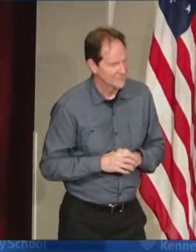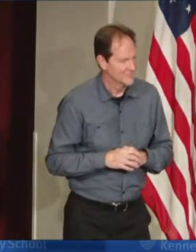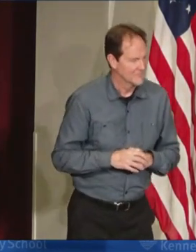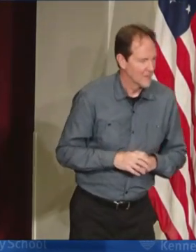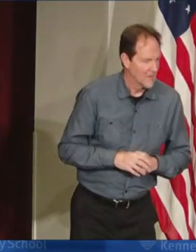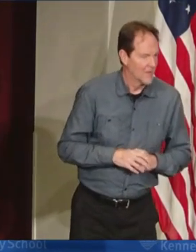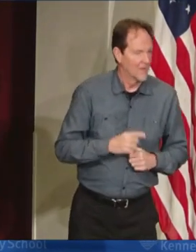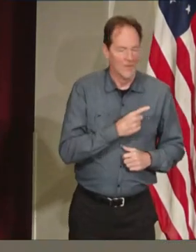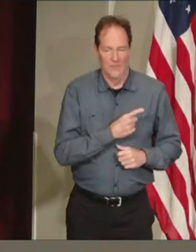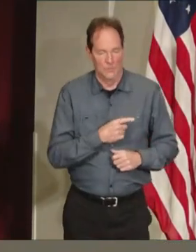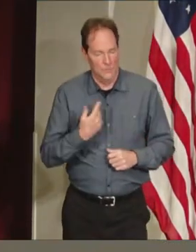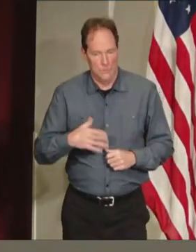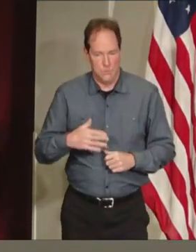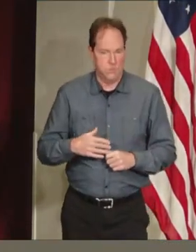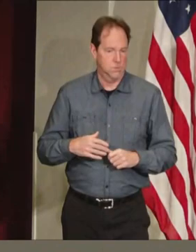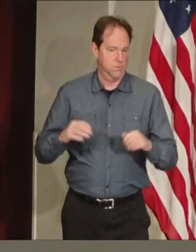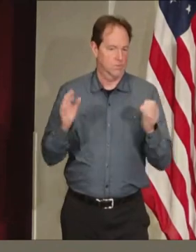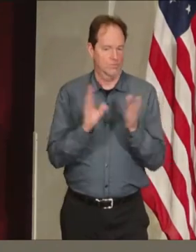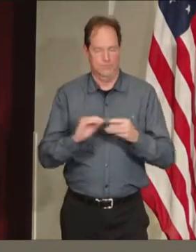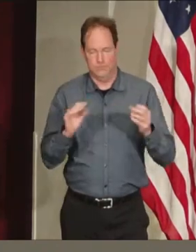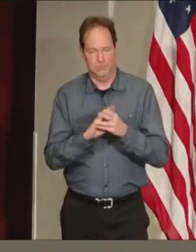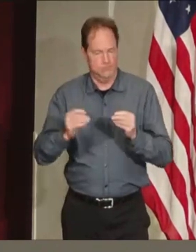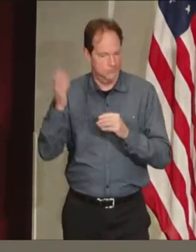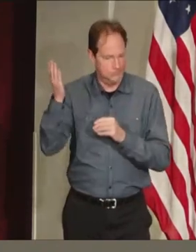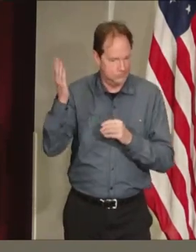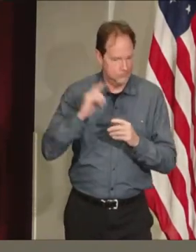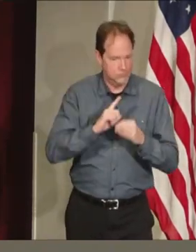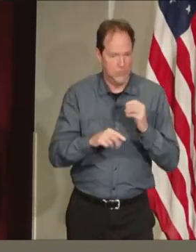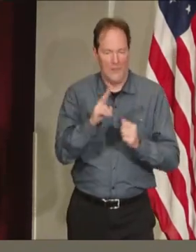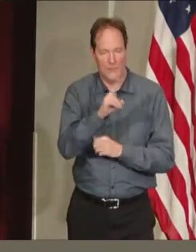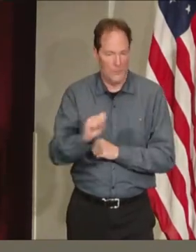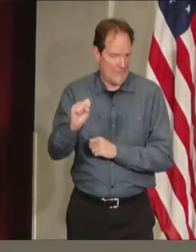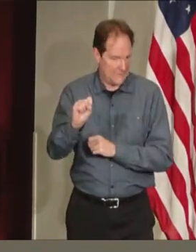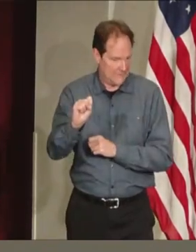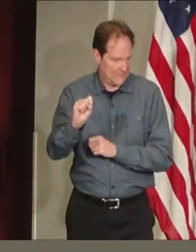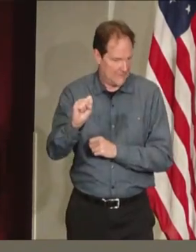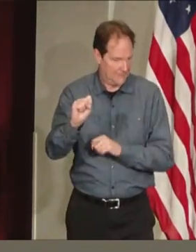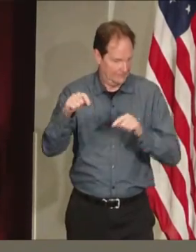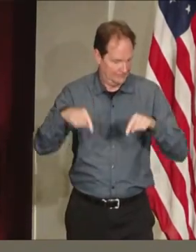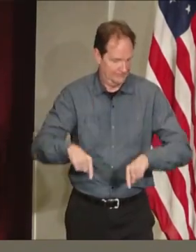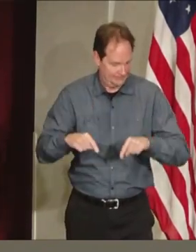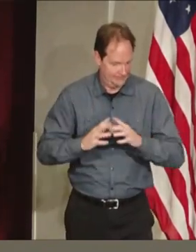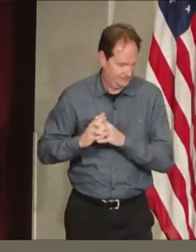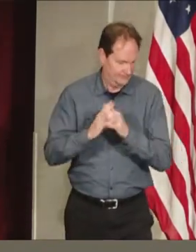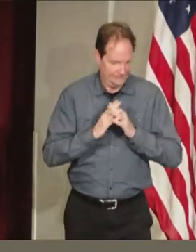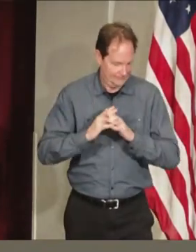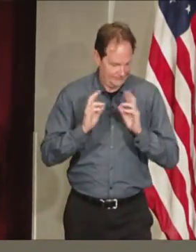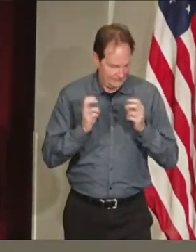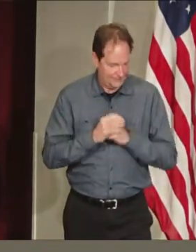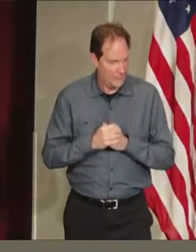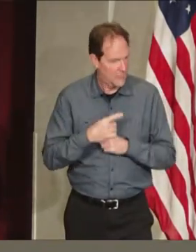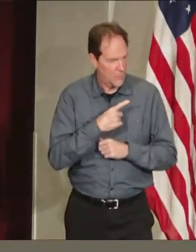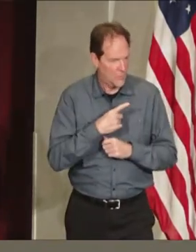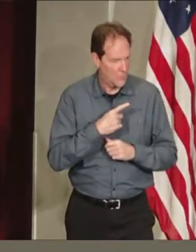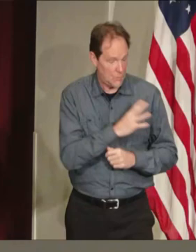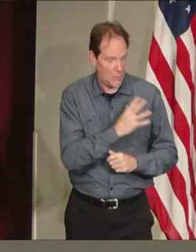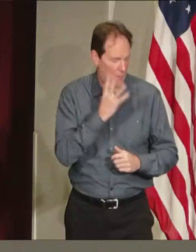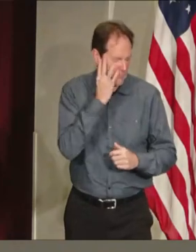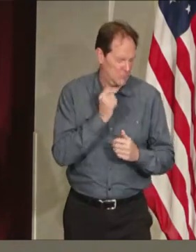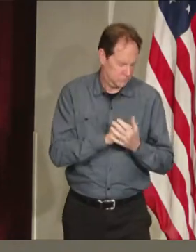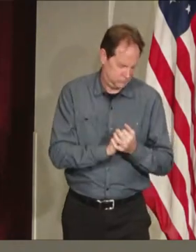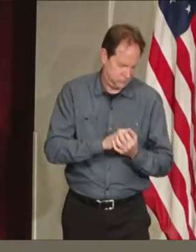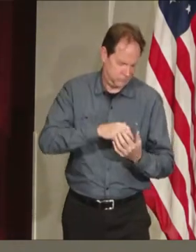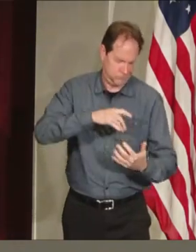You've spoken so much here about the U.S., and you have such a wealth of experience that